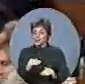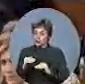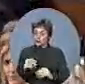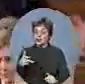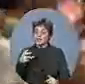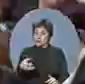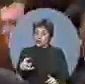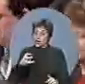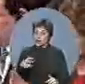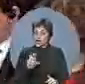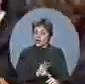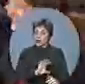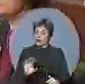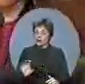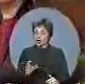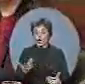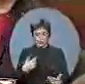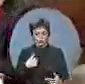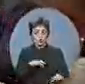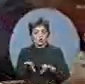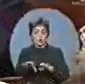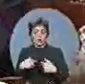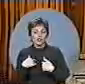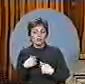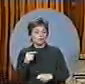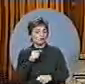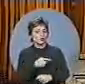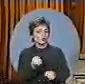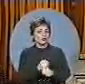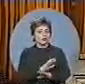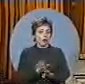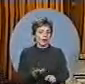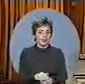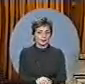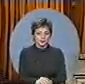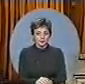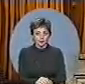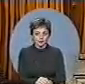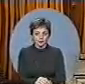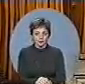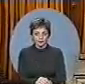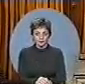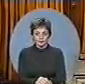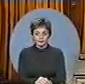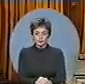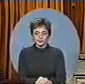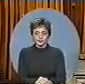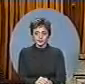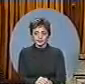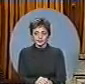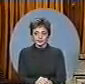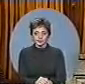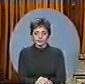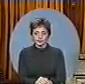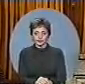anything. The Honourable Member for Etobicoke Lakeshore.